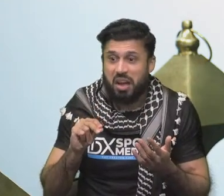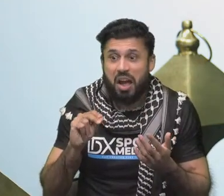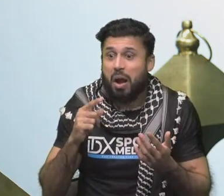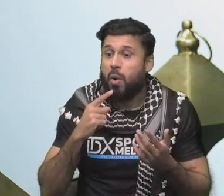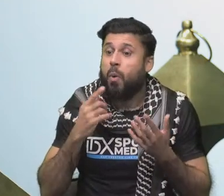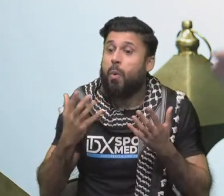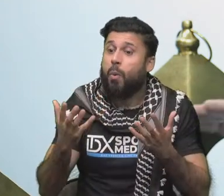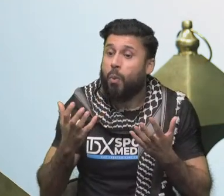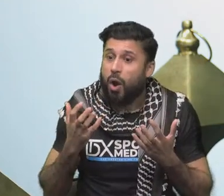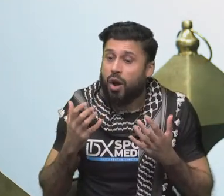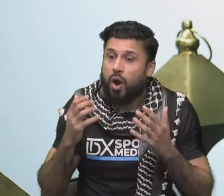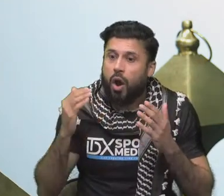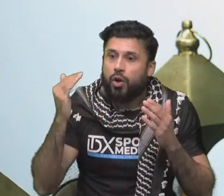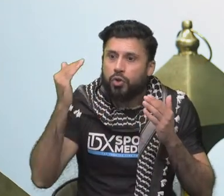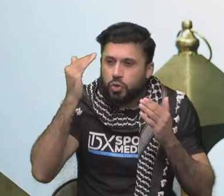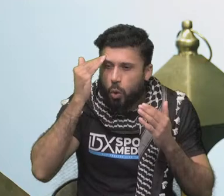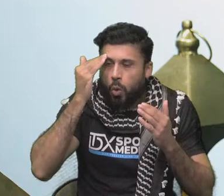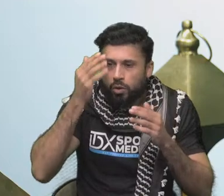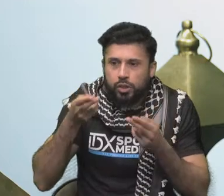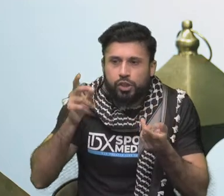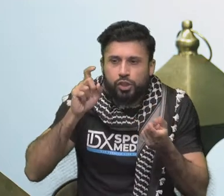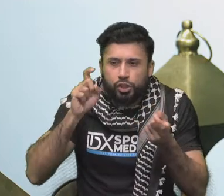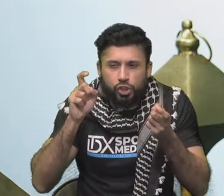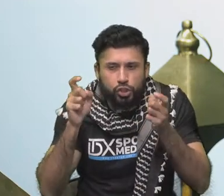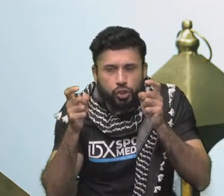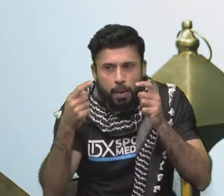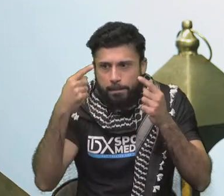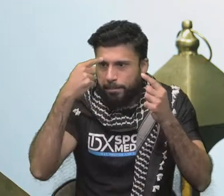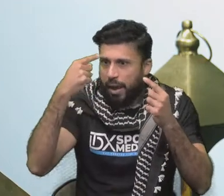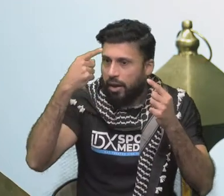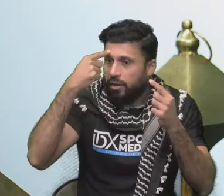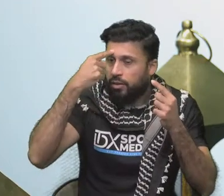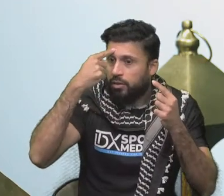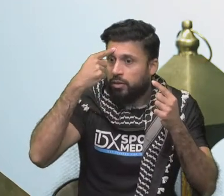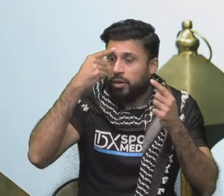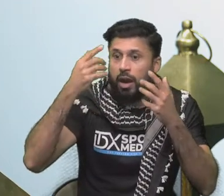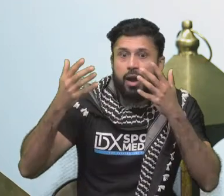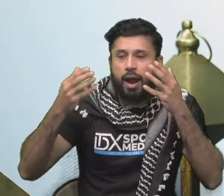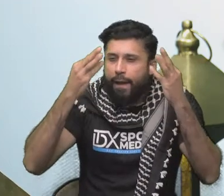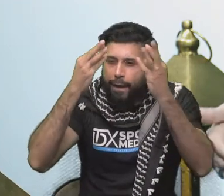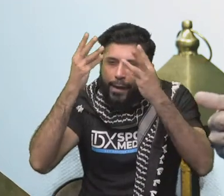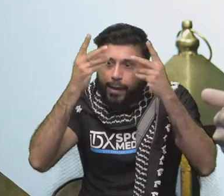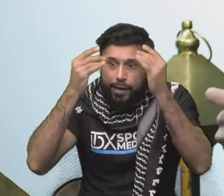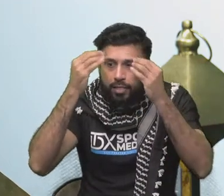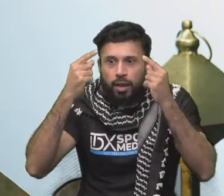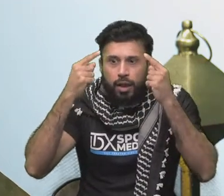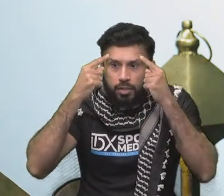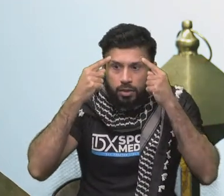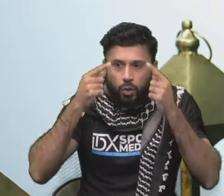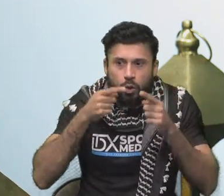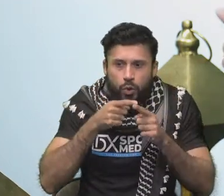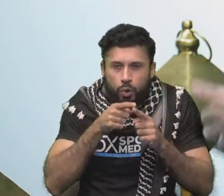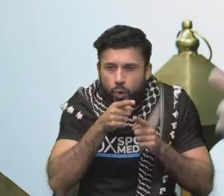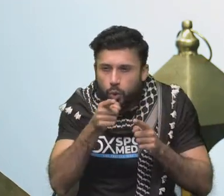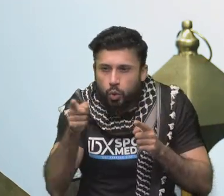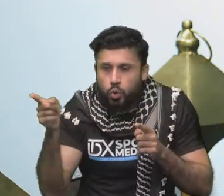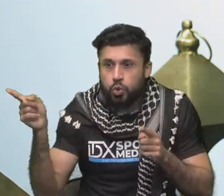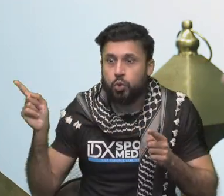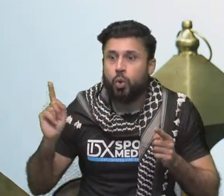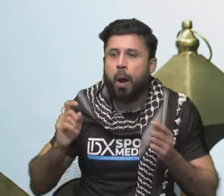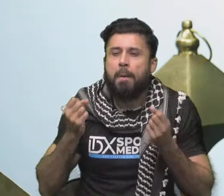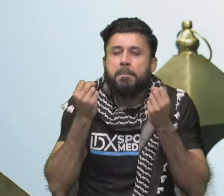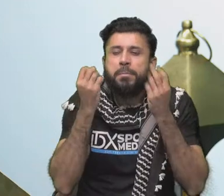Don't say Allah loves the sinner. Say Allah loves the repenter. Because how many times does Allah say He loves the repenter? Mm-hmm. Allah loves the